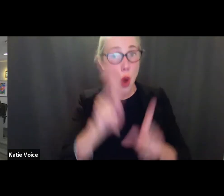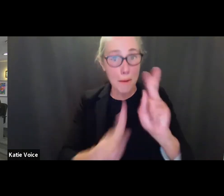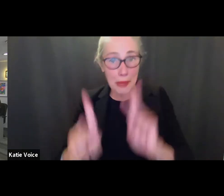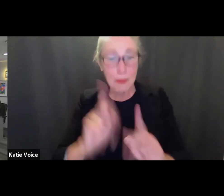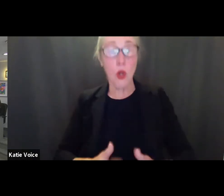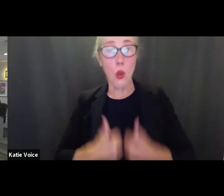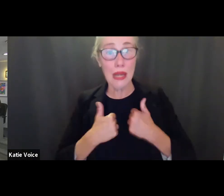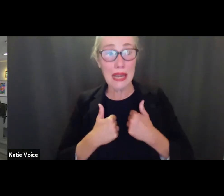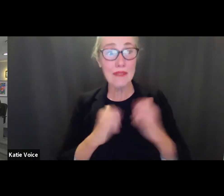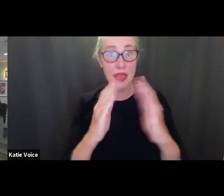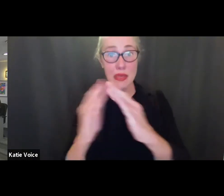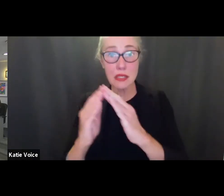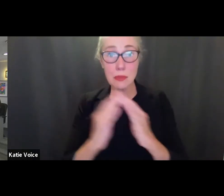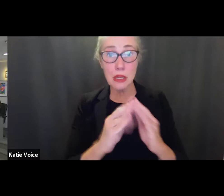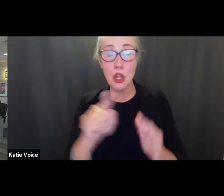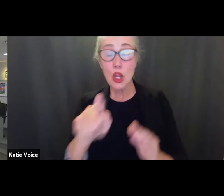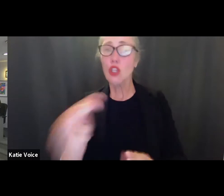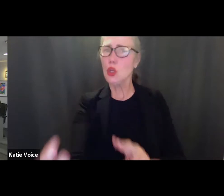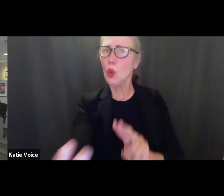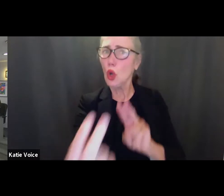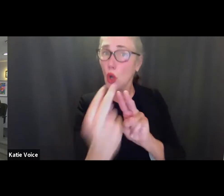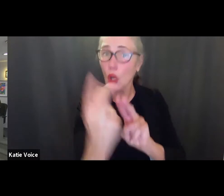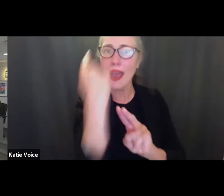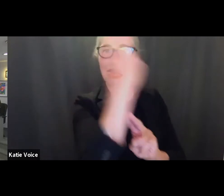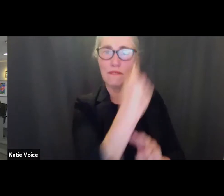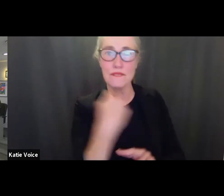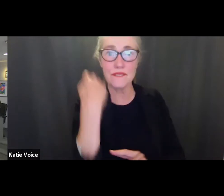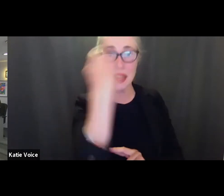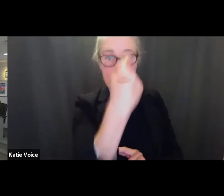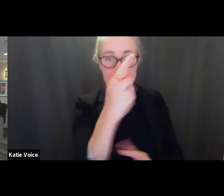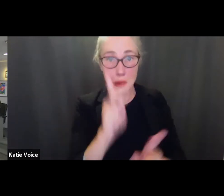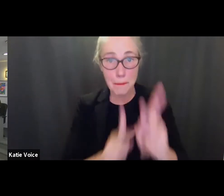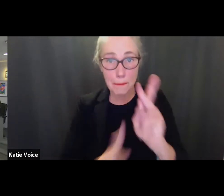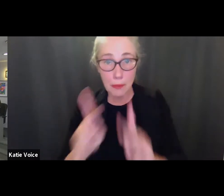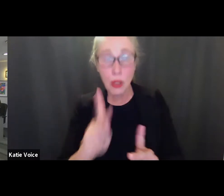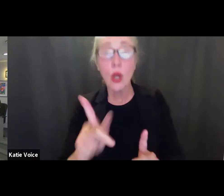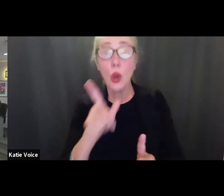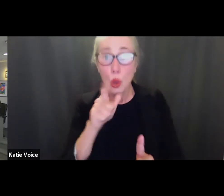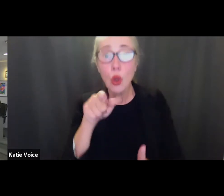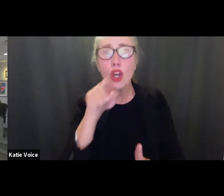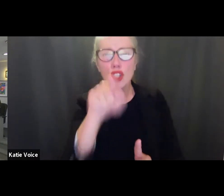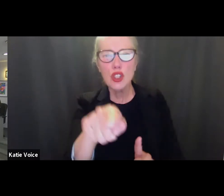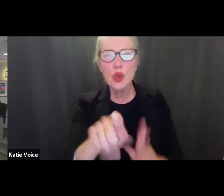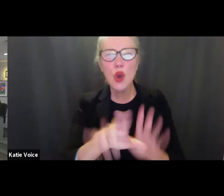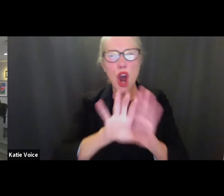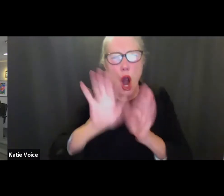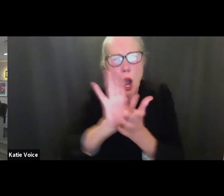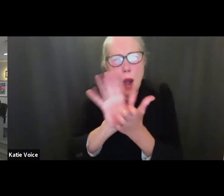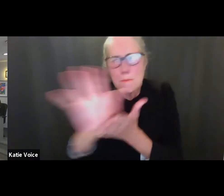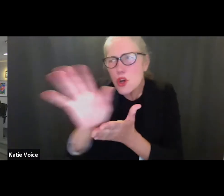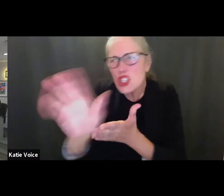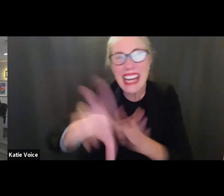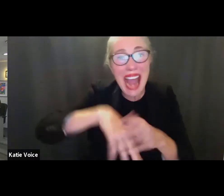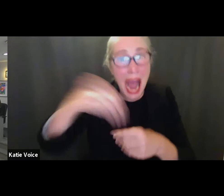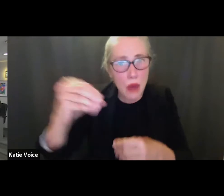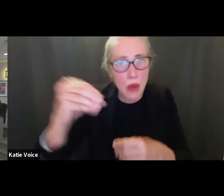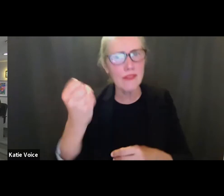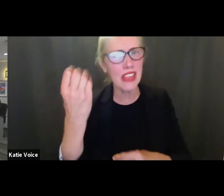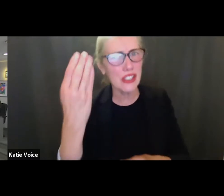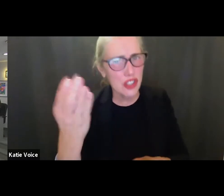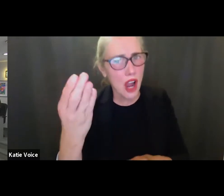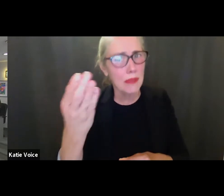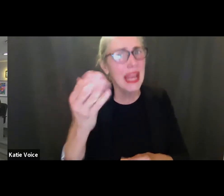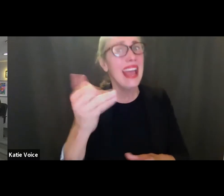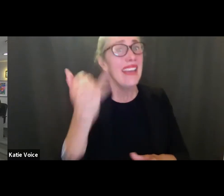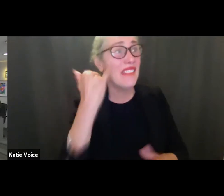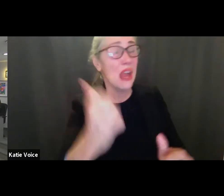this community, that you look at the faces of the people who you are pushing out of their jobs if they refuse